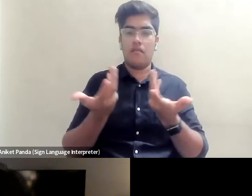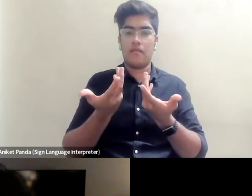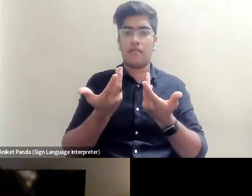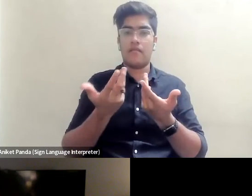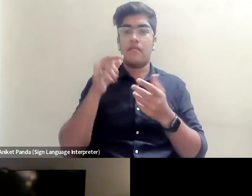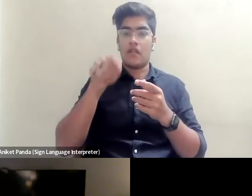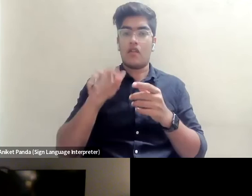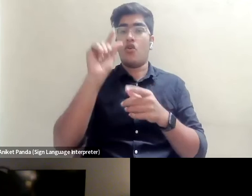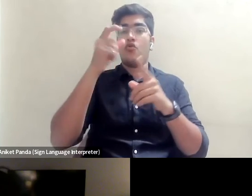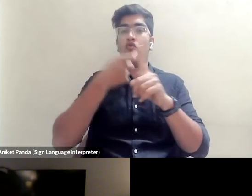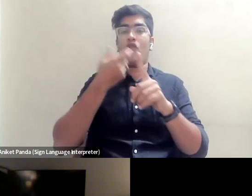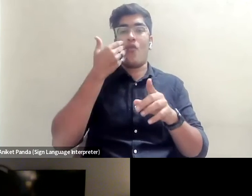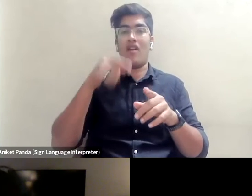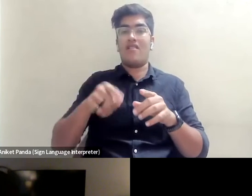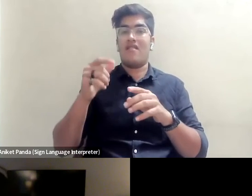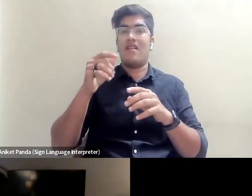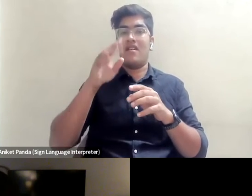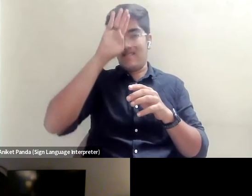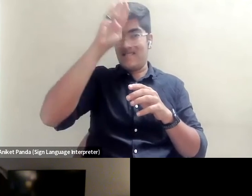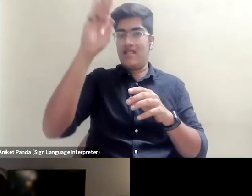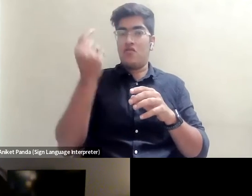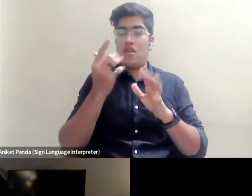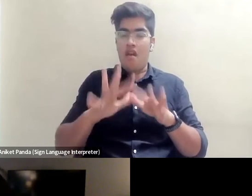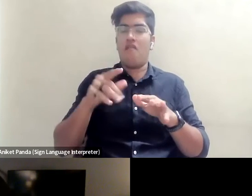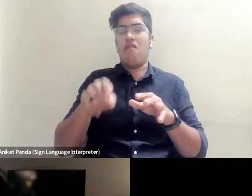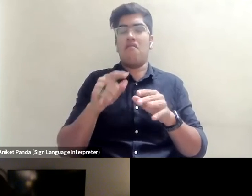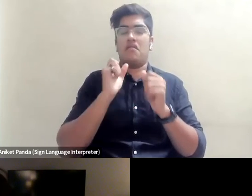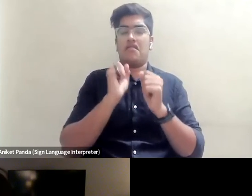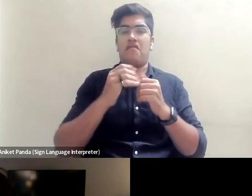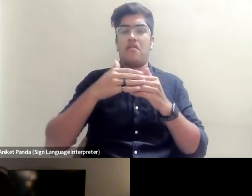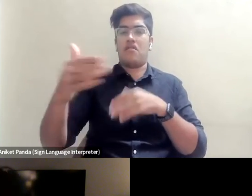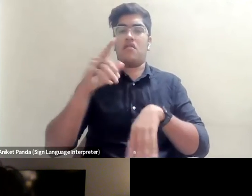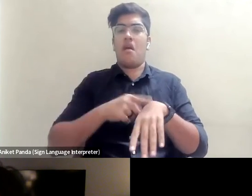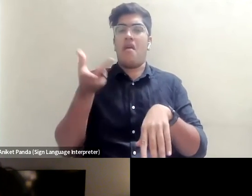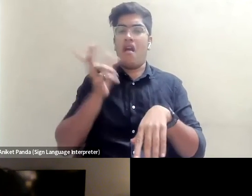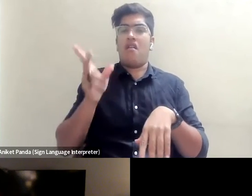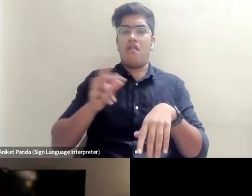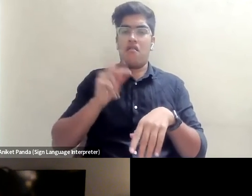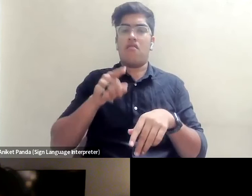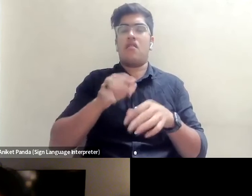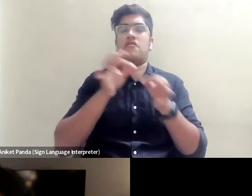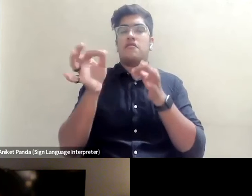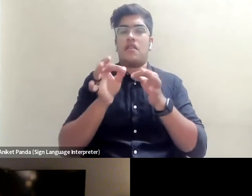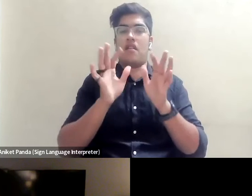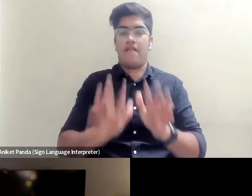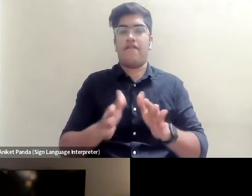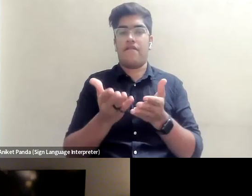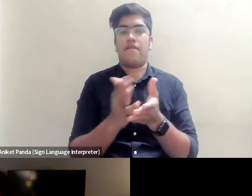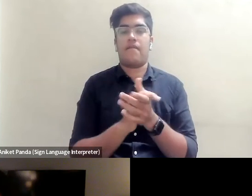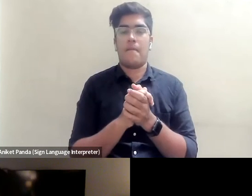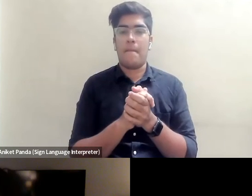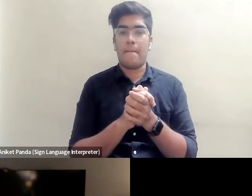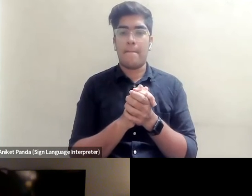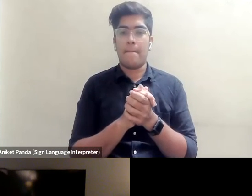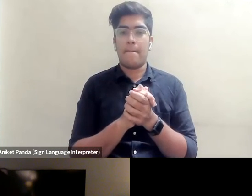And that's really important to remember, because it has been echoed again and again and again in political circumstances in Assam. So